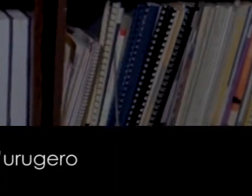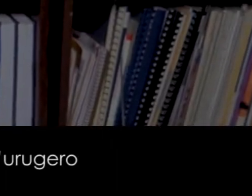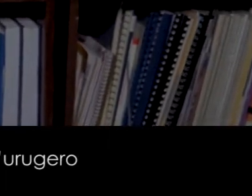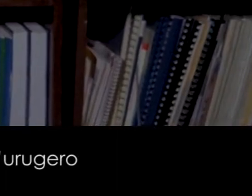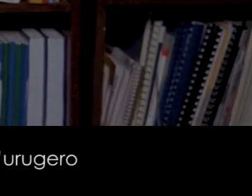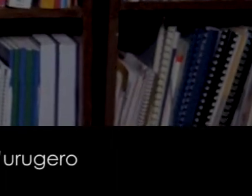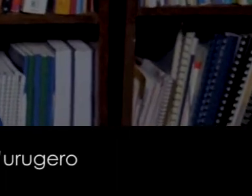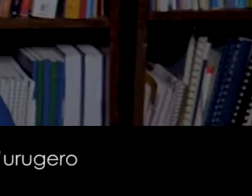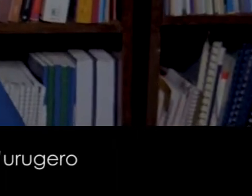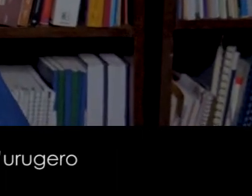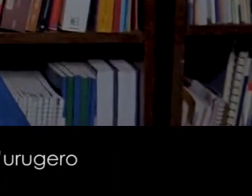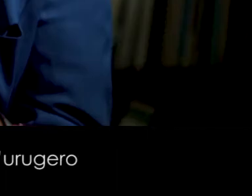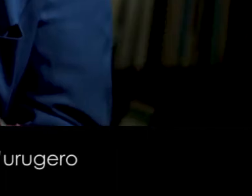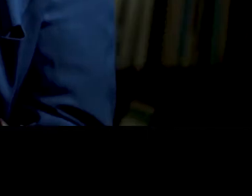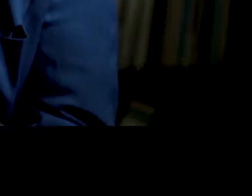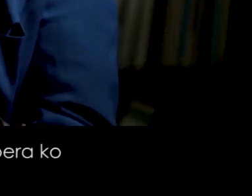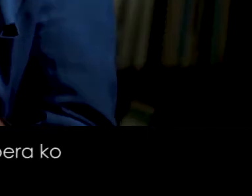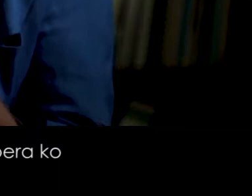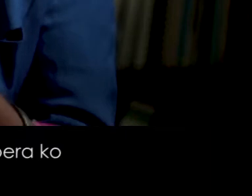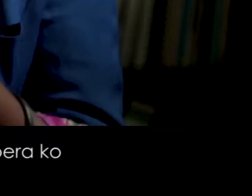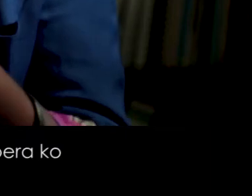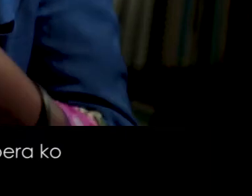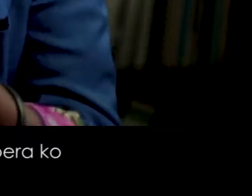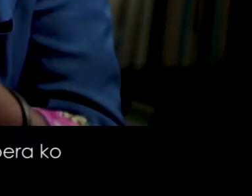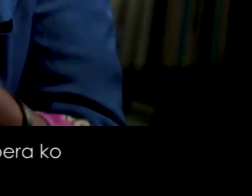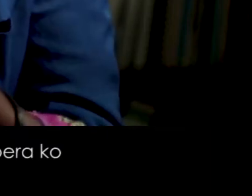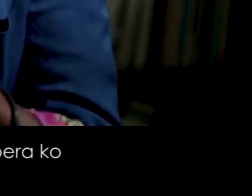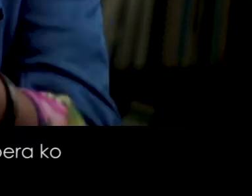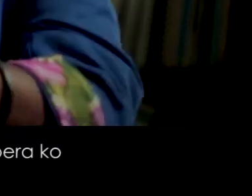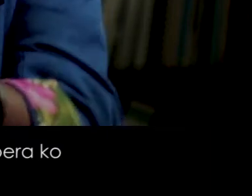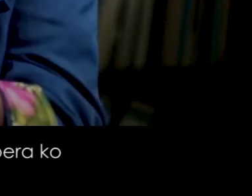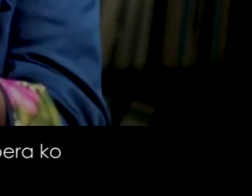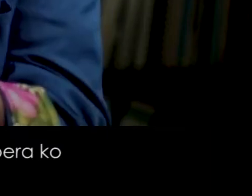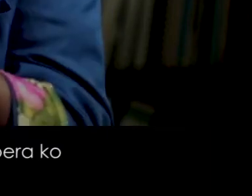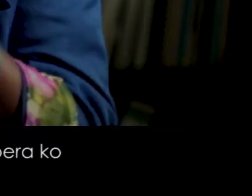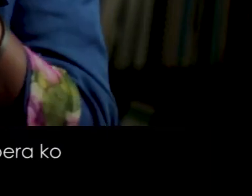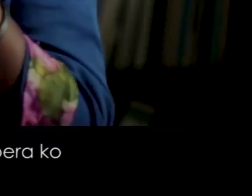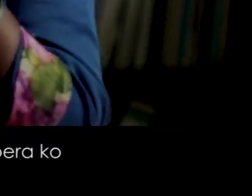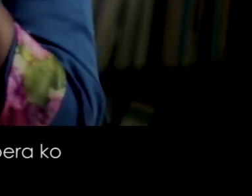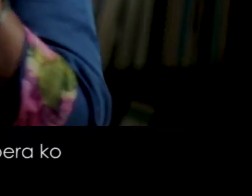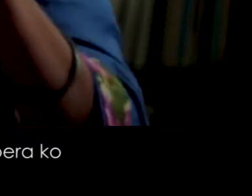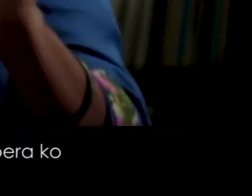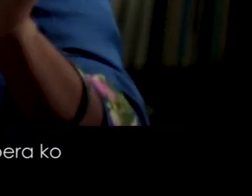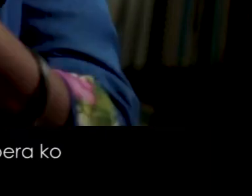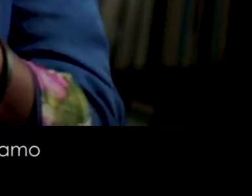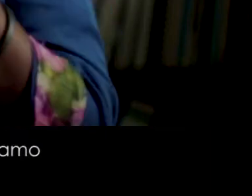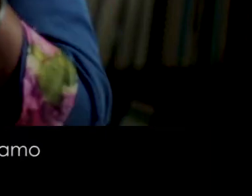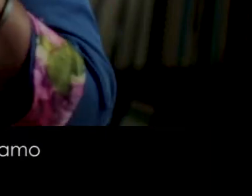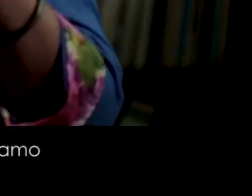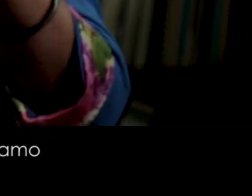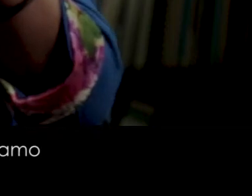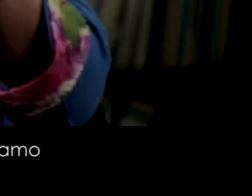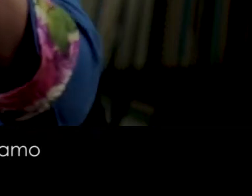wasn't easy. In fact, it was very difficult. For example, I would say good morning to explain